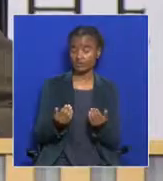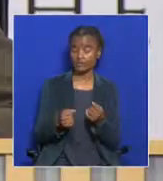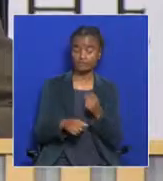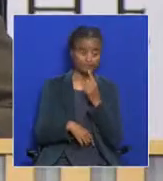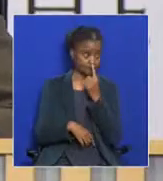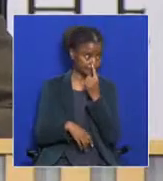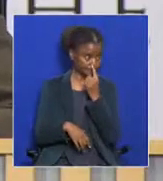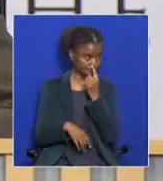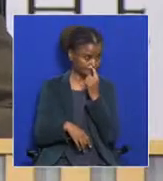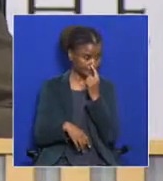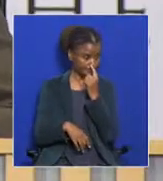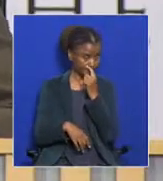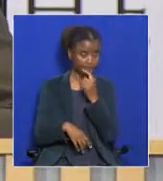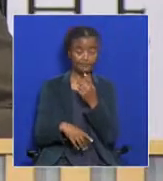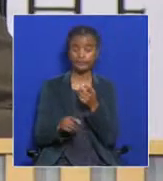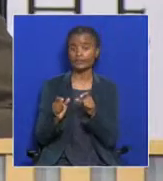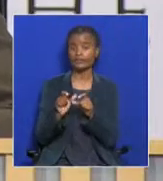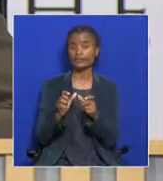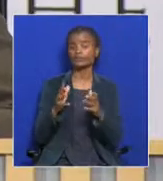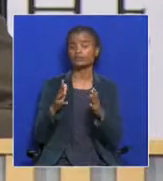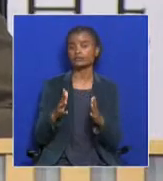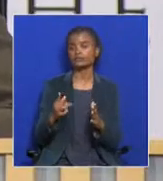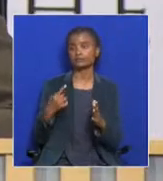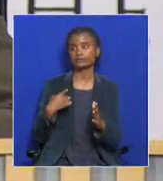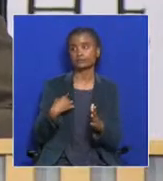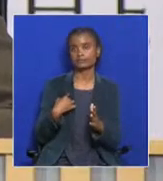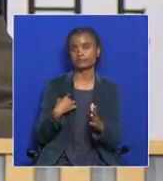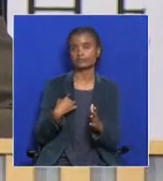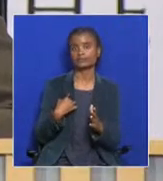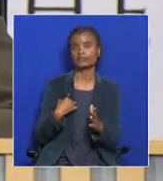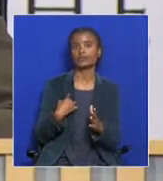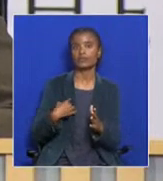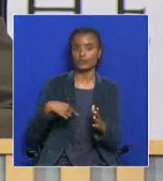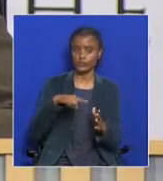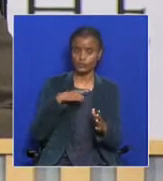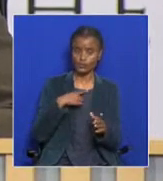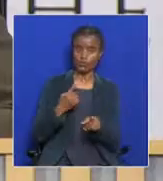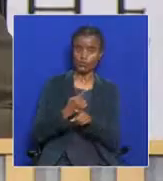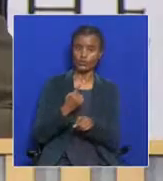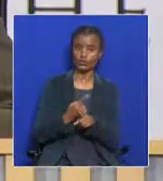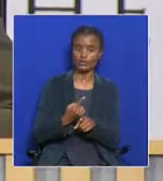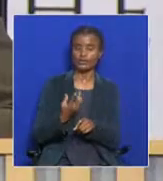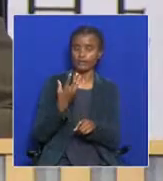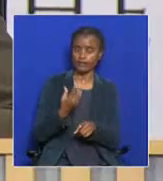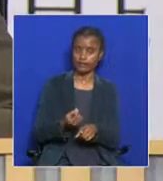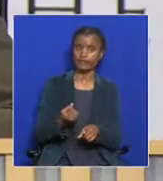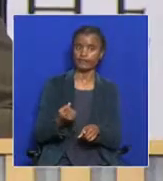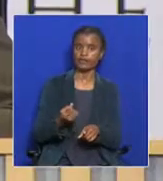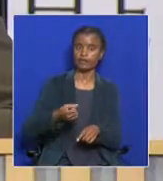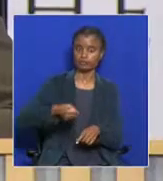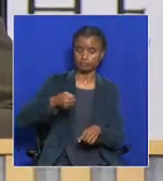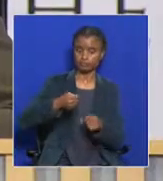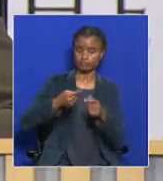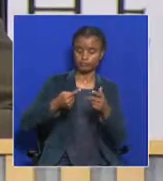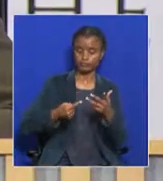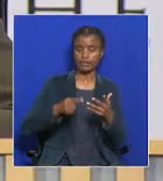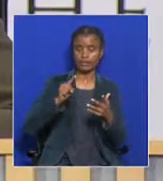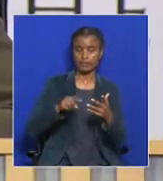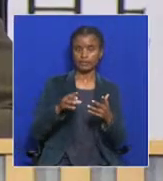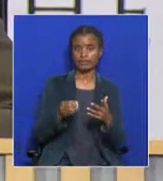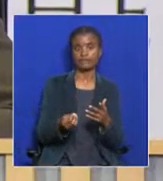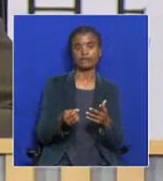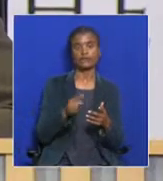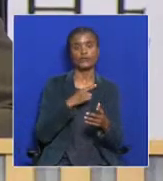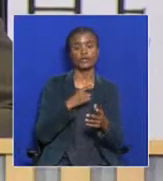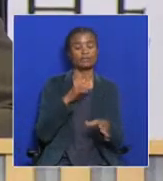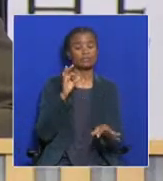Commissioner, if I may put it this way, we always supposed to have those on standby. Yes. It's not just in preparation for a specific operation. We always